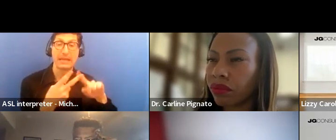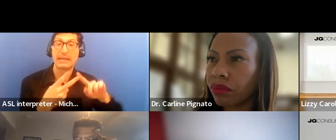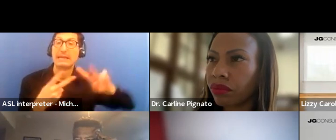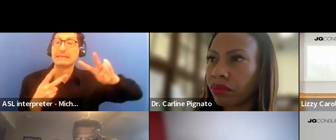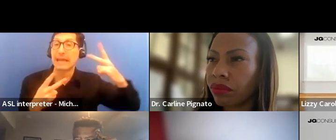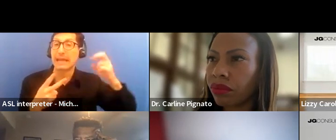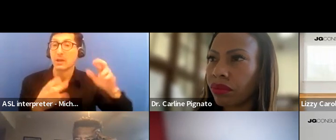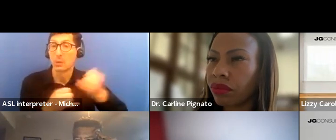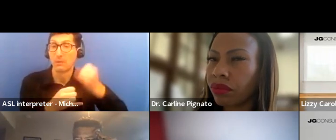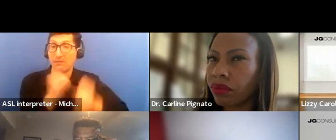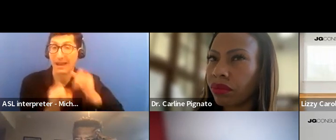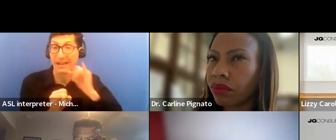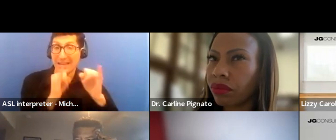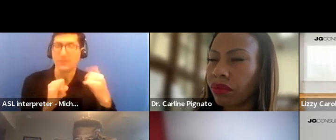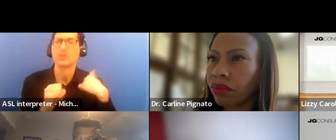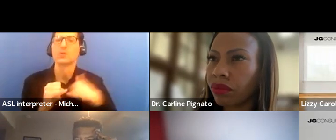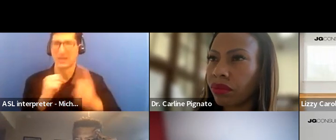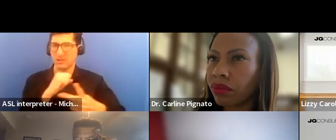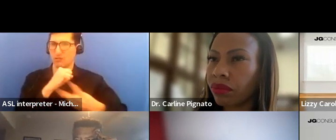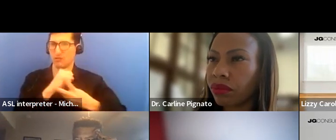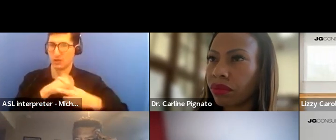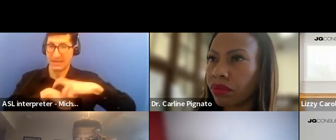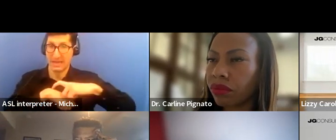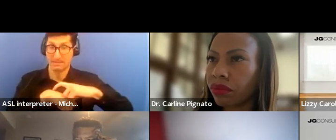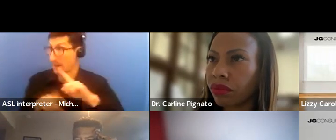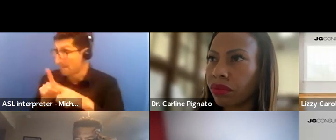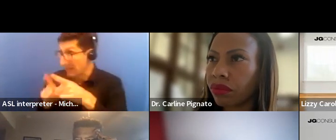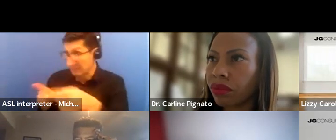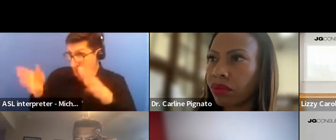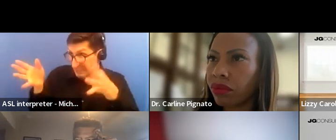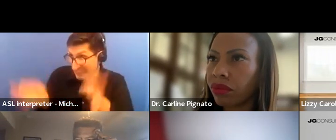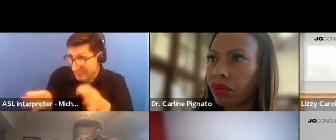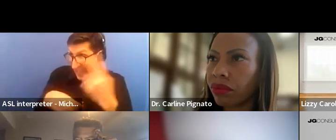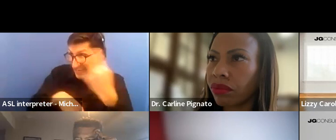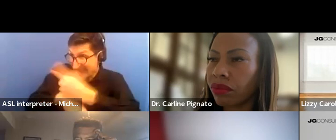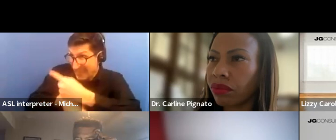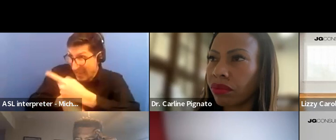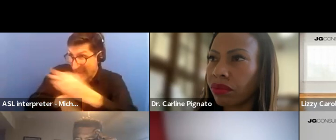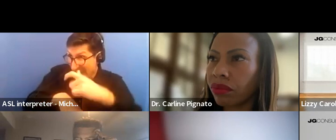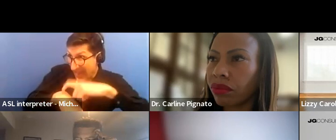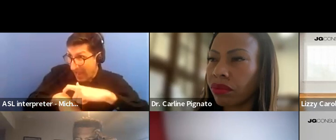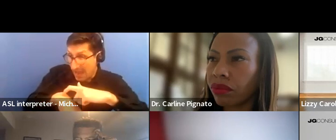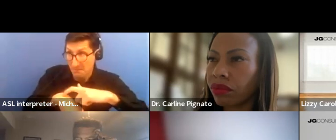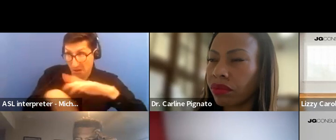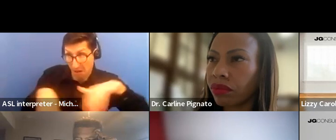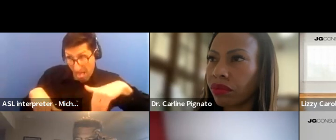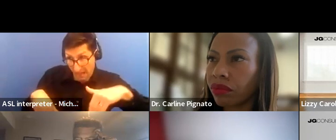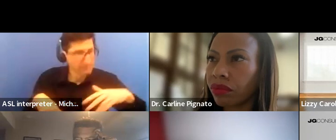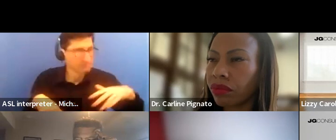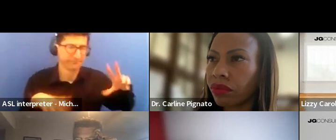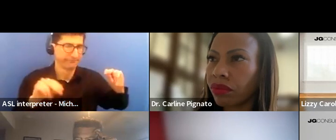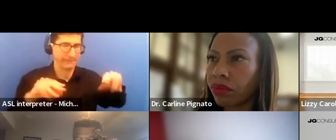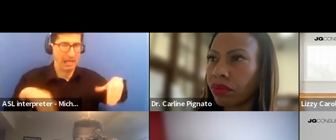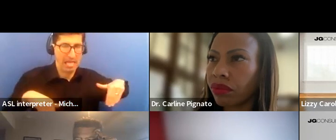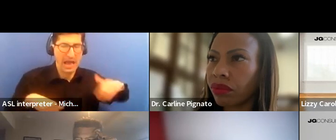final interviews. Okay. But we have not, those dates have not been identified for holds yet. Yeah, I'm hoping that I can ask